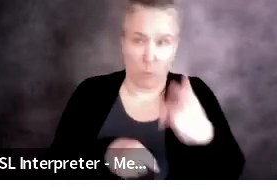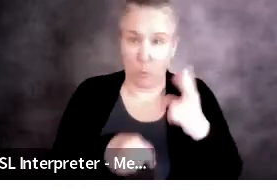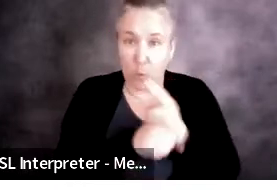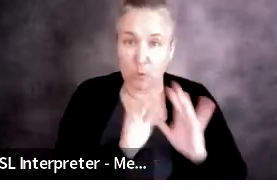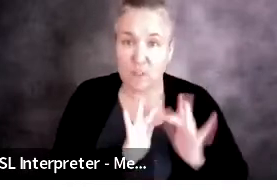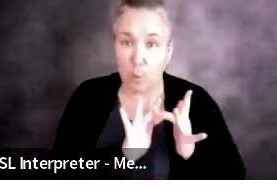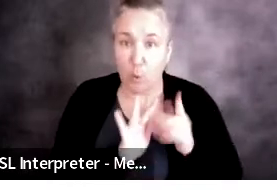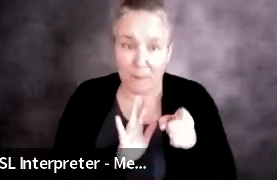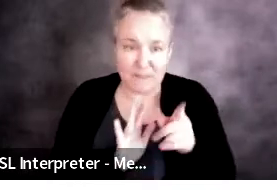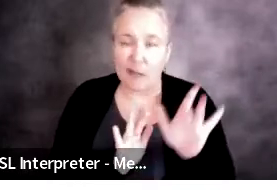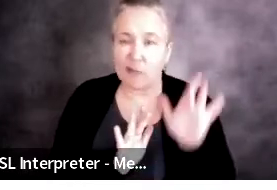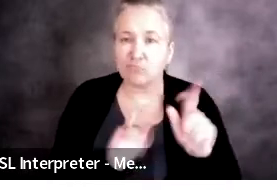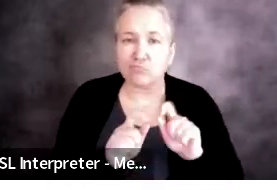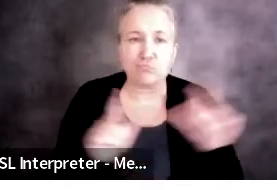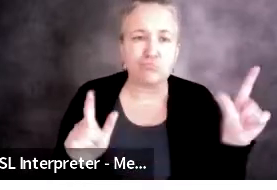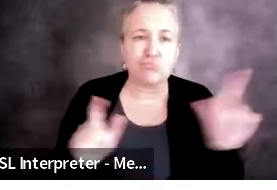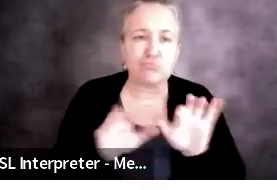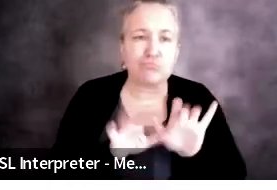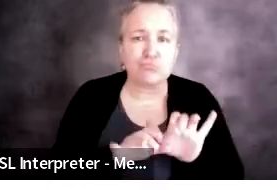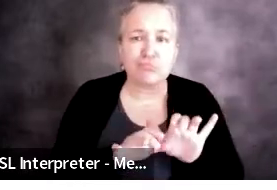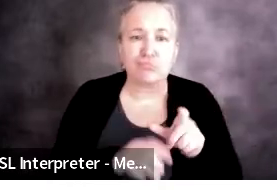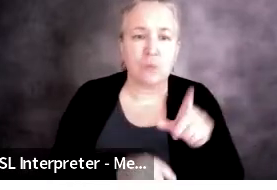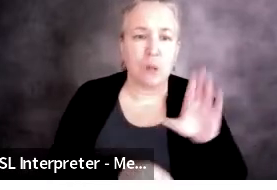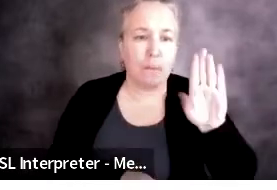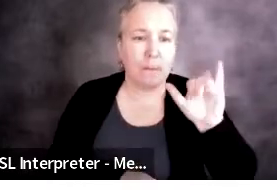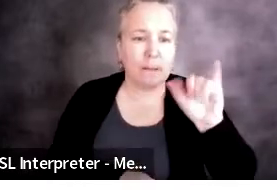that resource link, which is